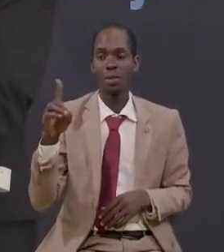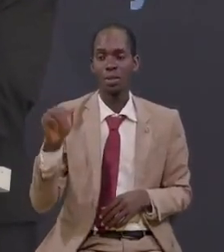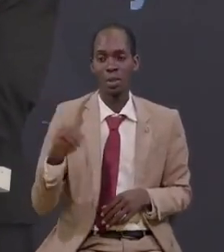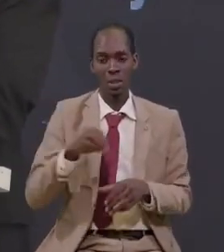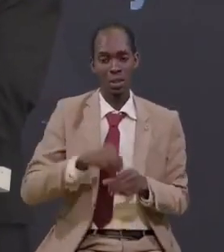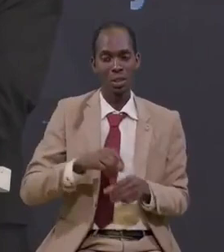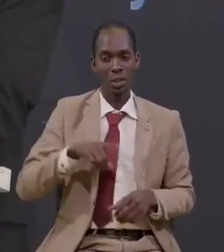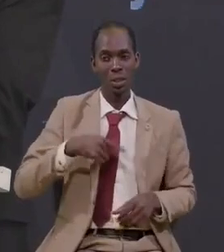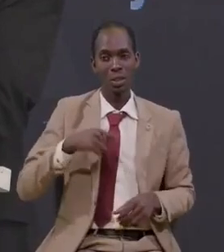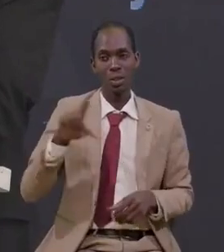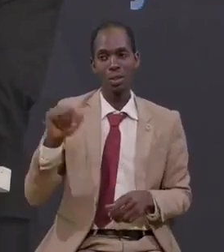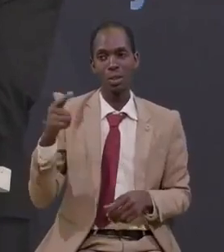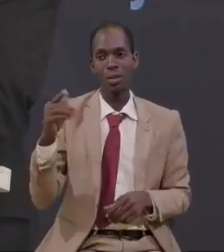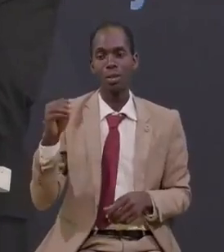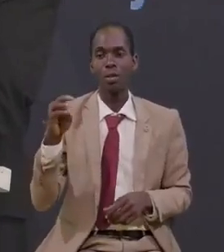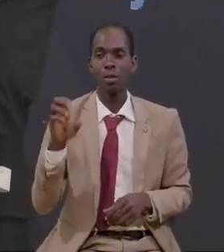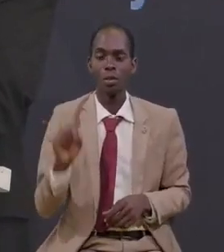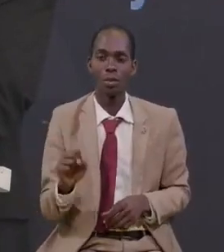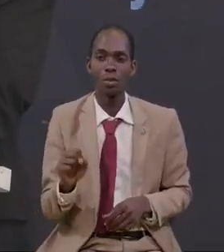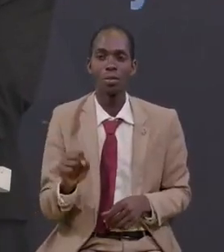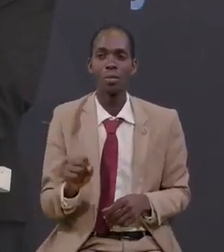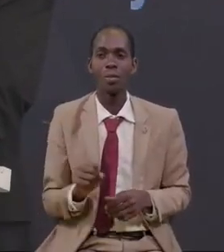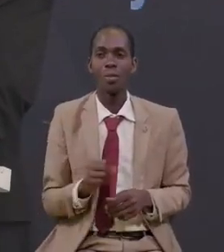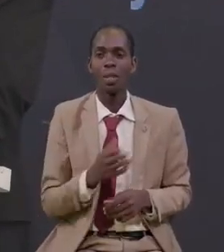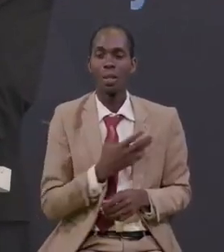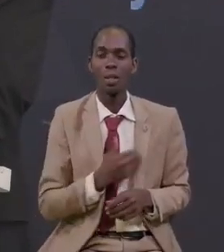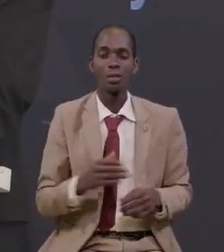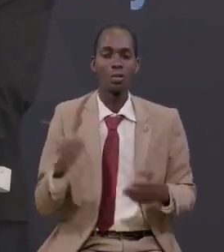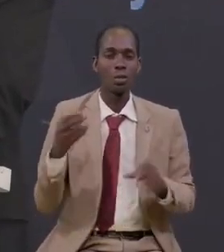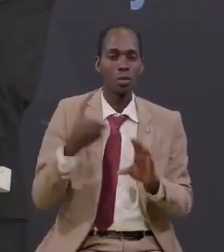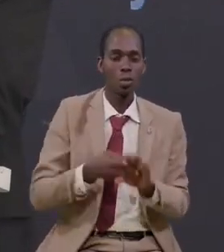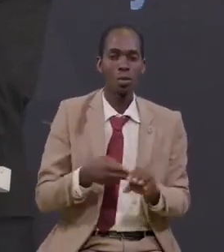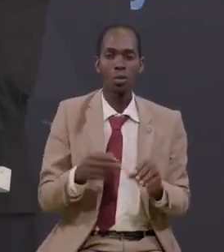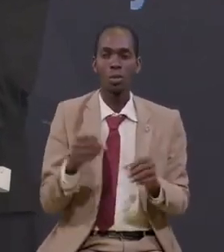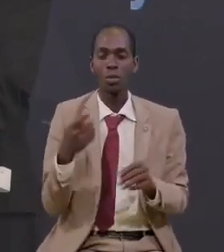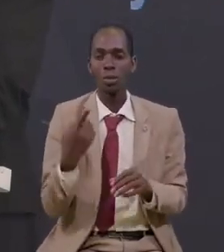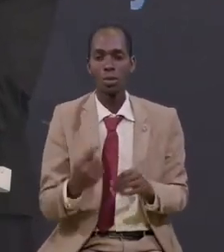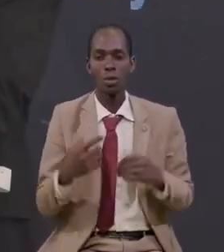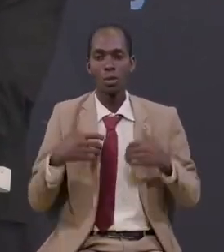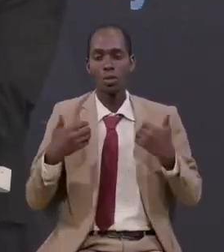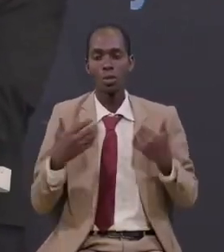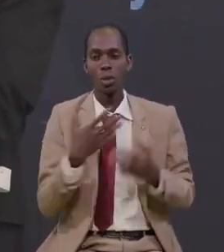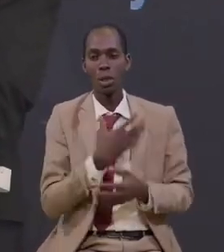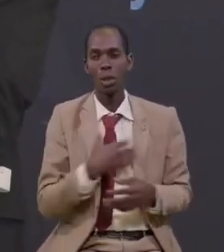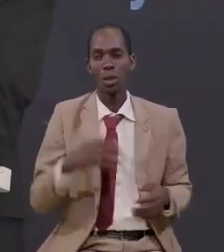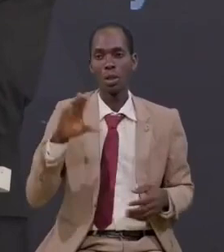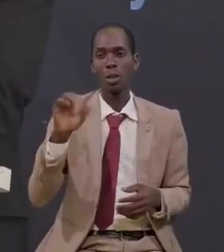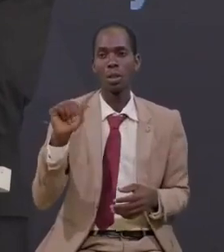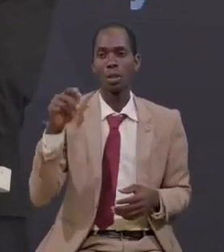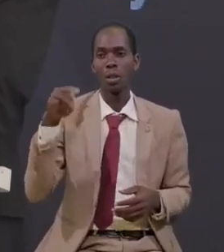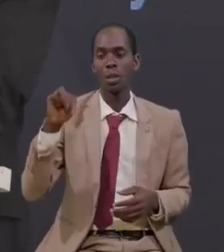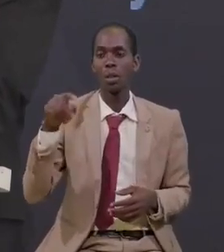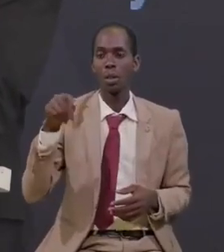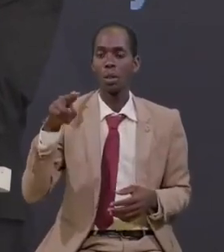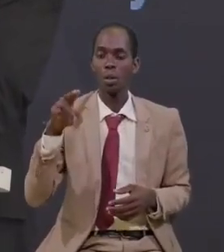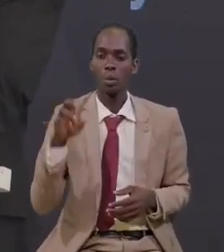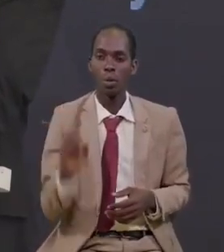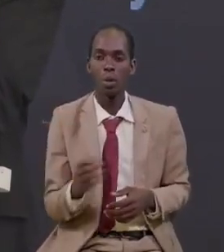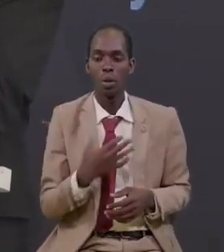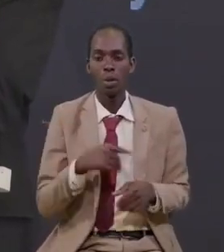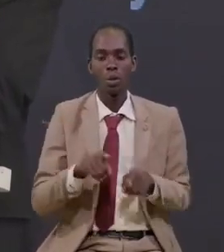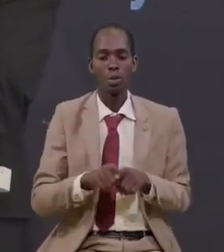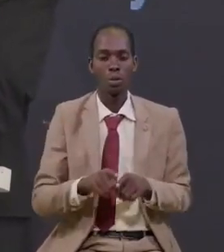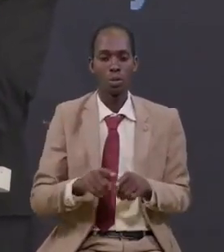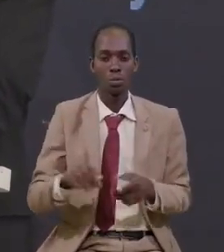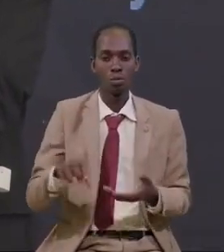music, youth, and campus ministry as a youth and young adult and orchestra director of the Deeper